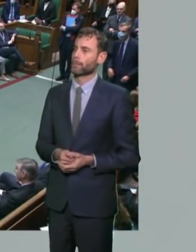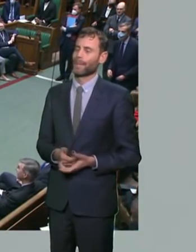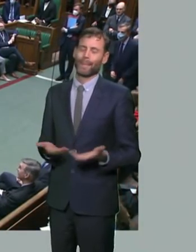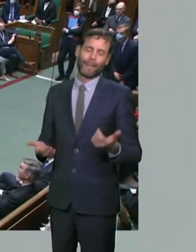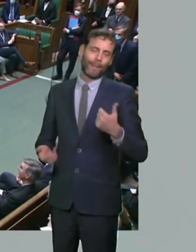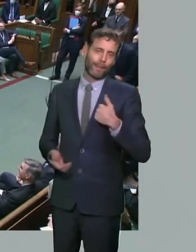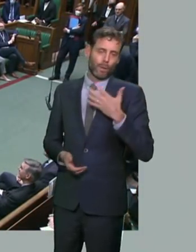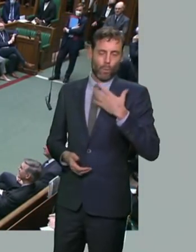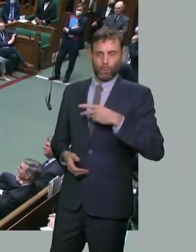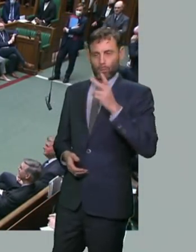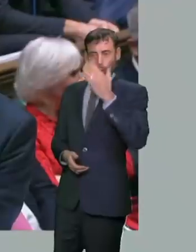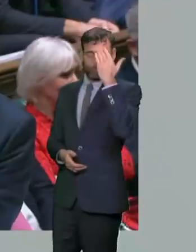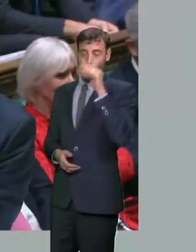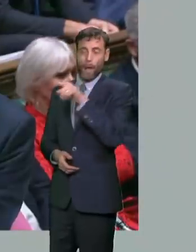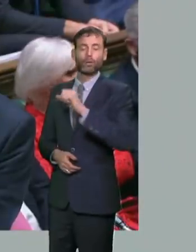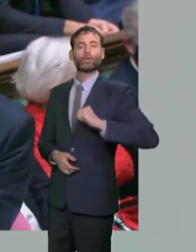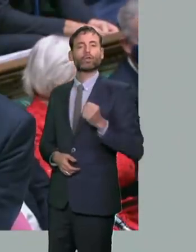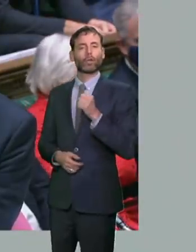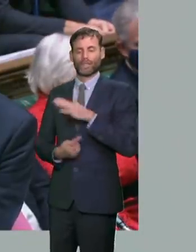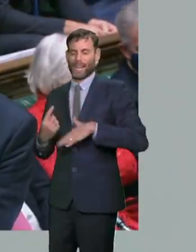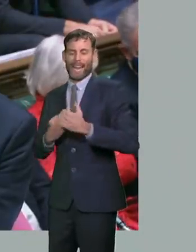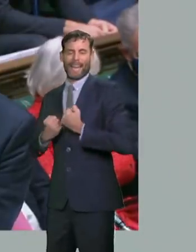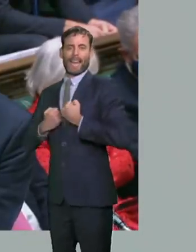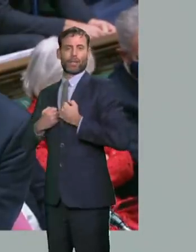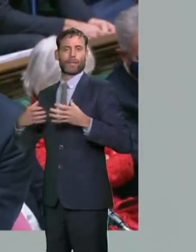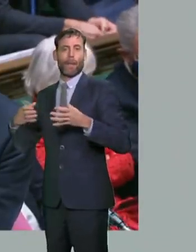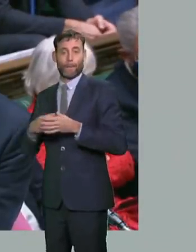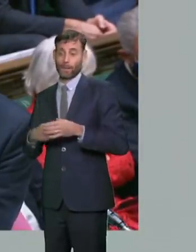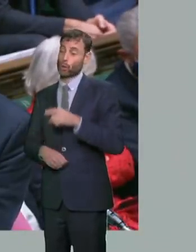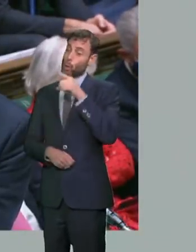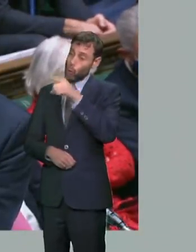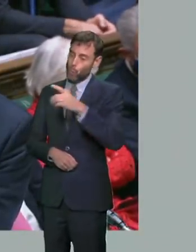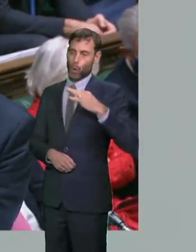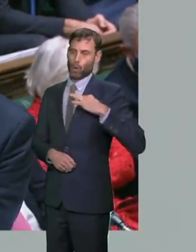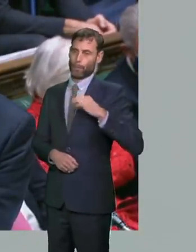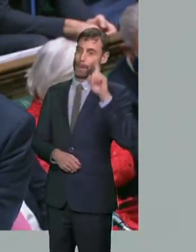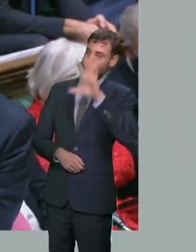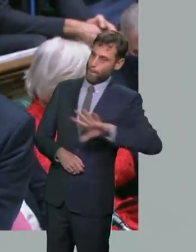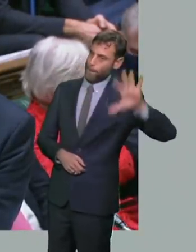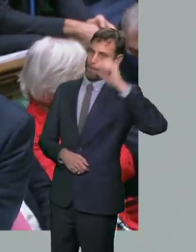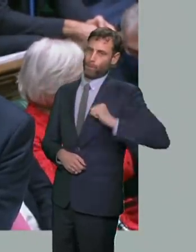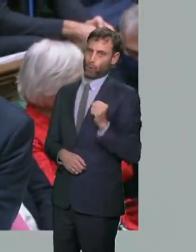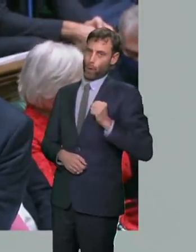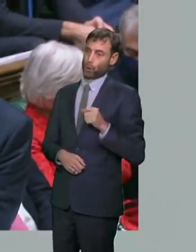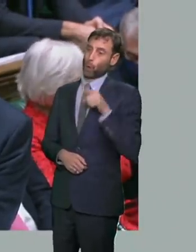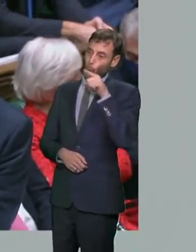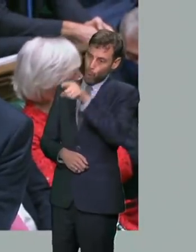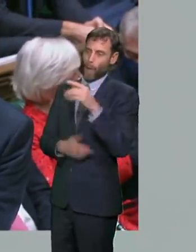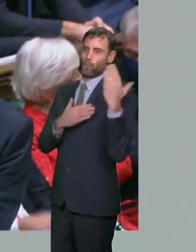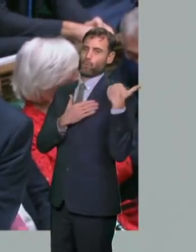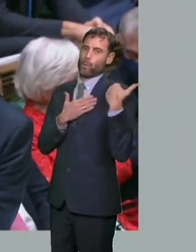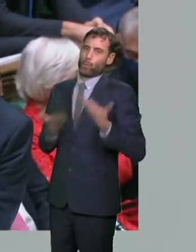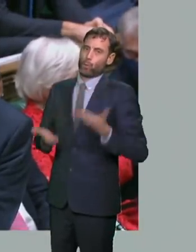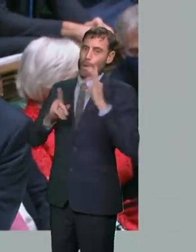want to remind the Scottish Nationalist Party that they are there to represent the people of Scotland and to deliver better services,